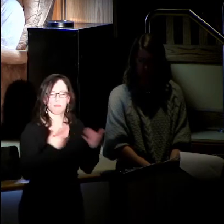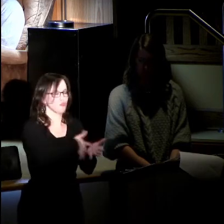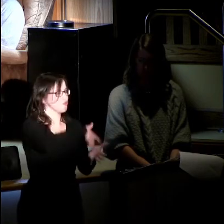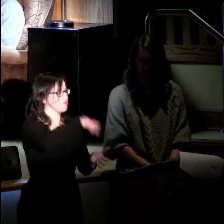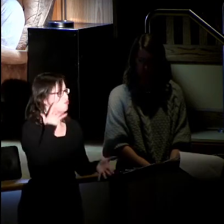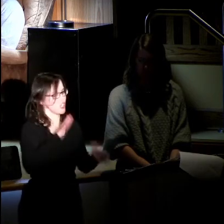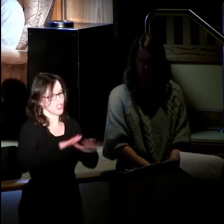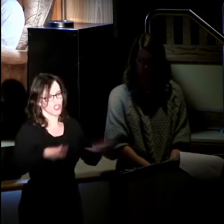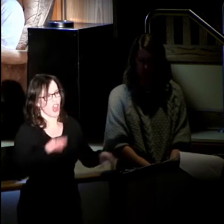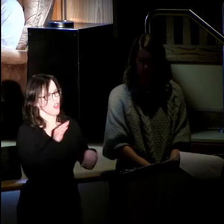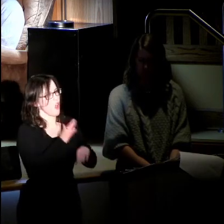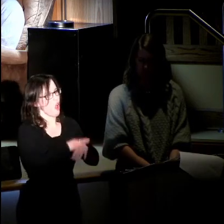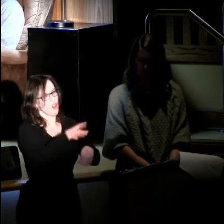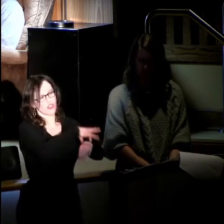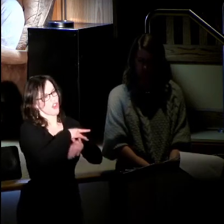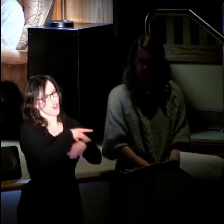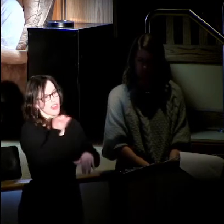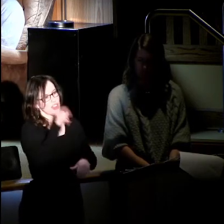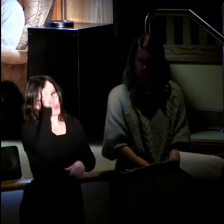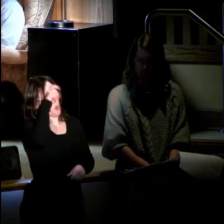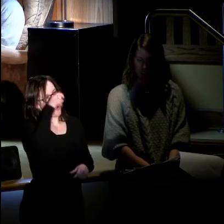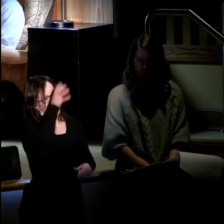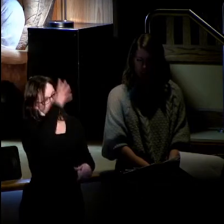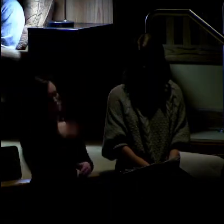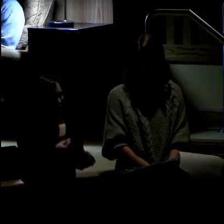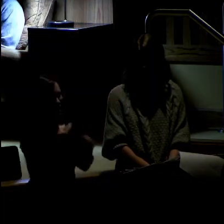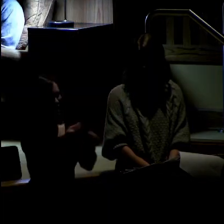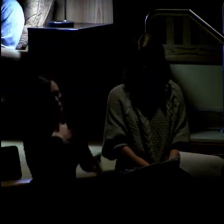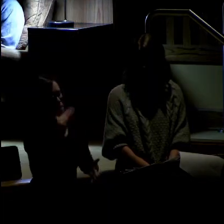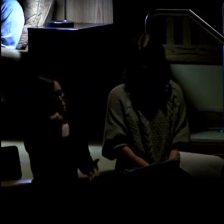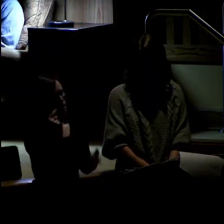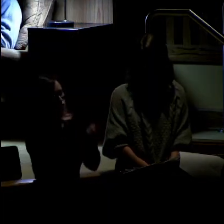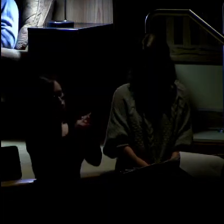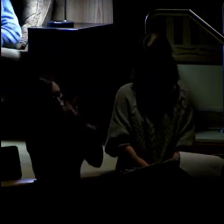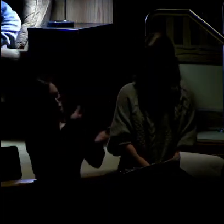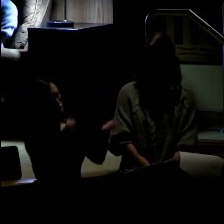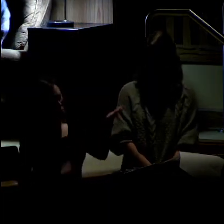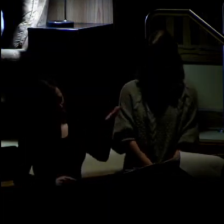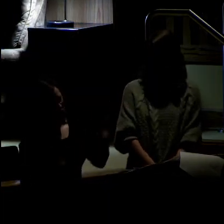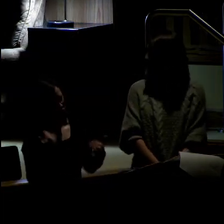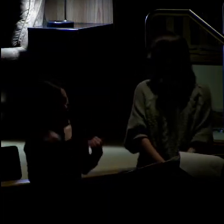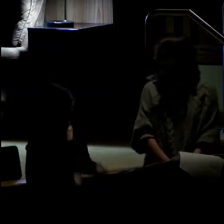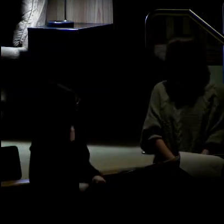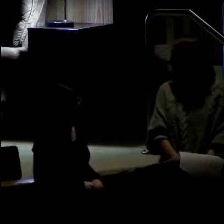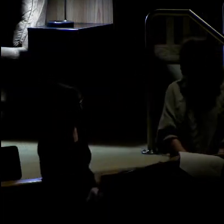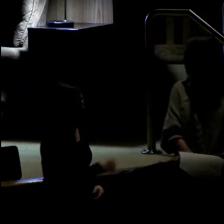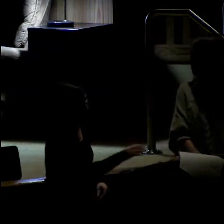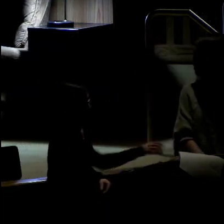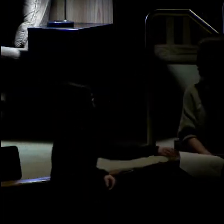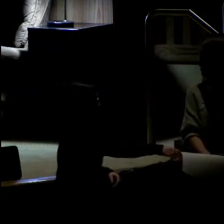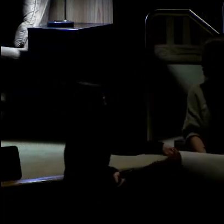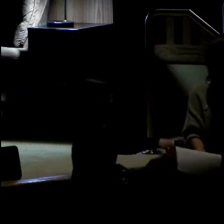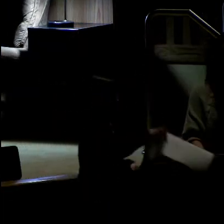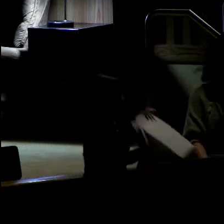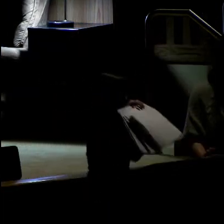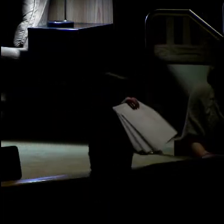wise men, I had given my very best to the Lord.